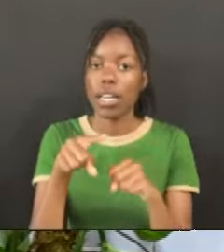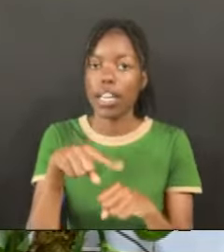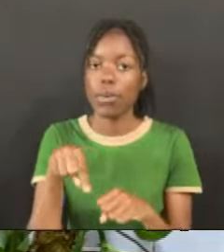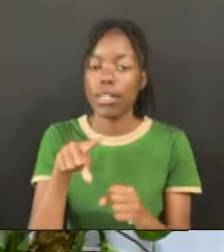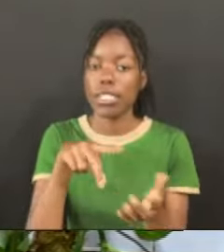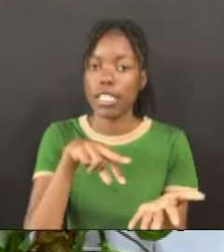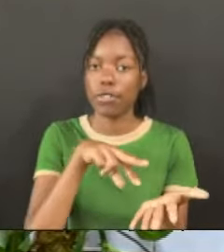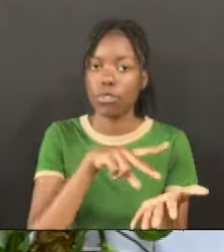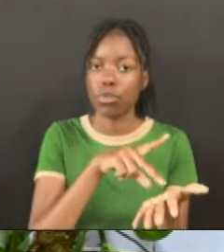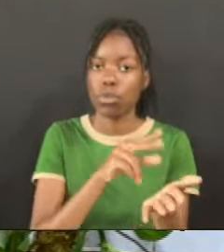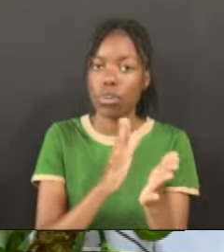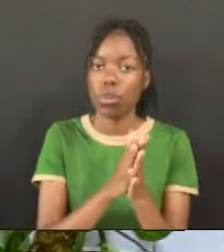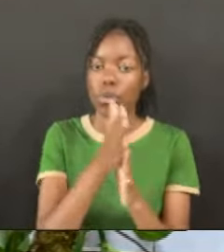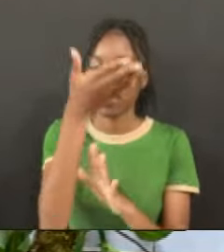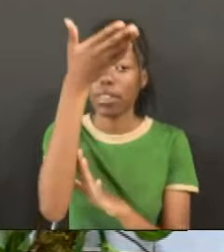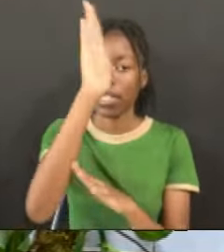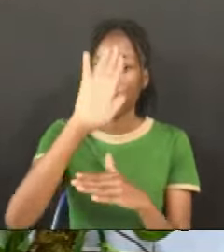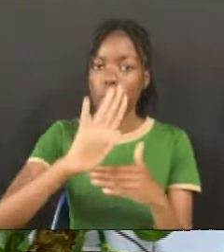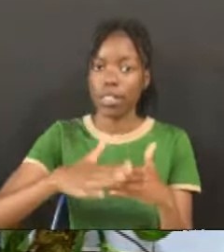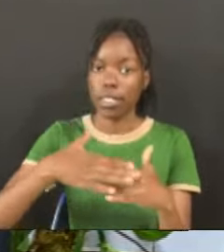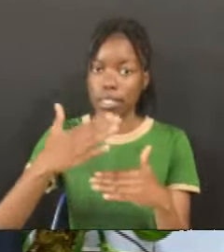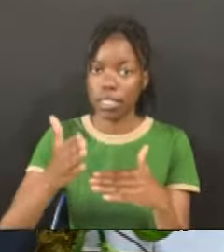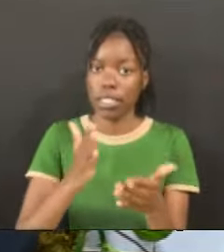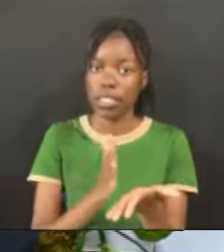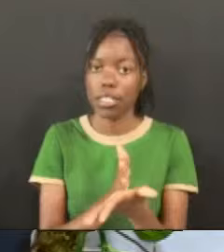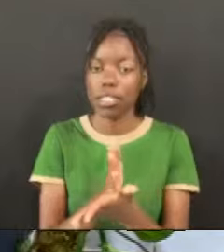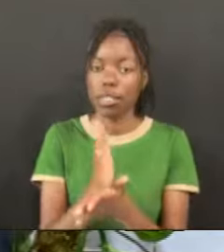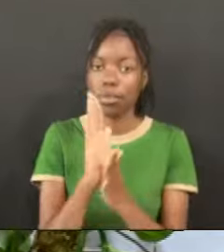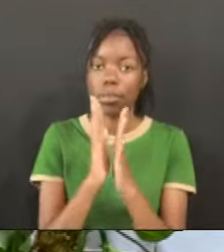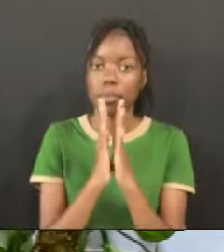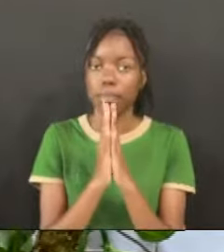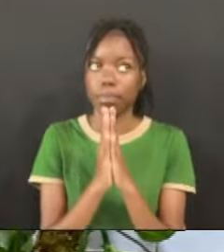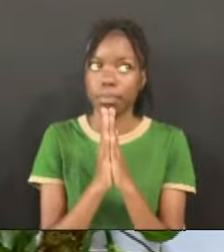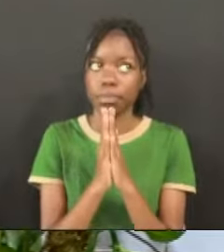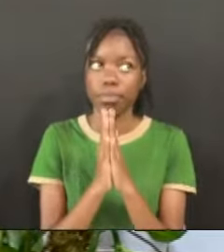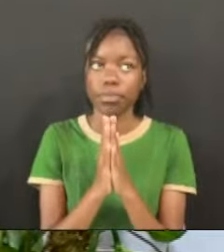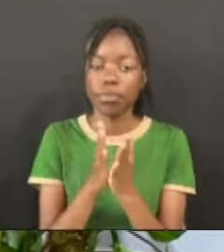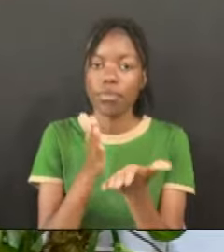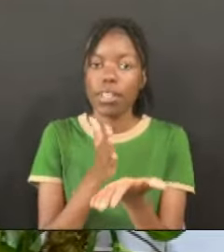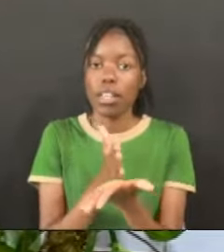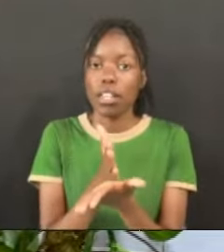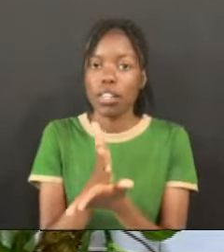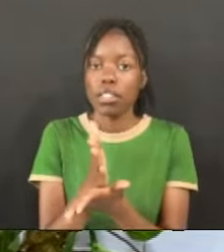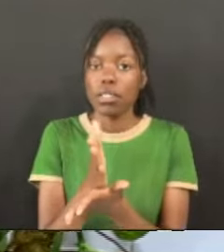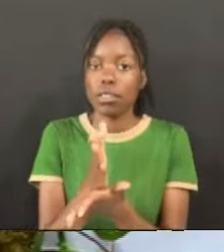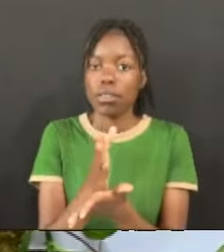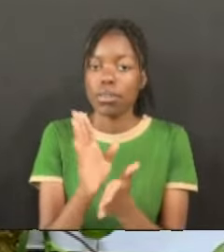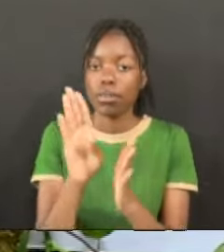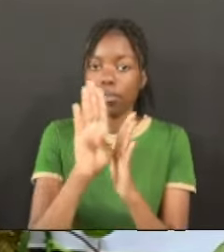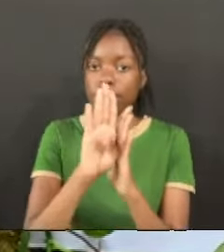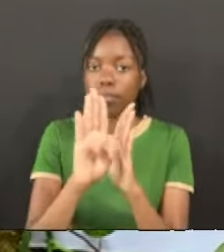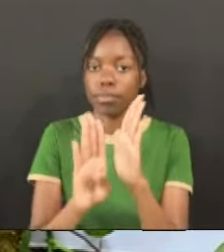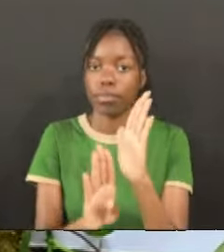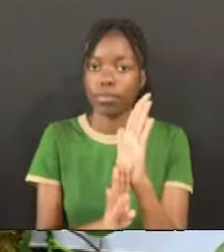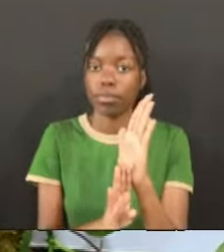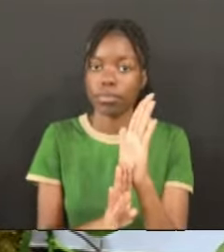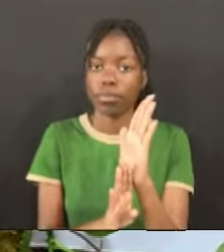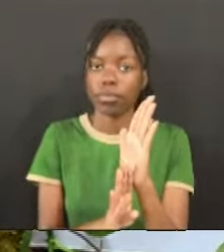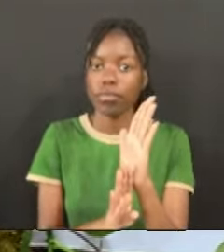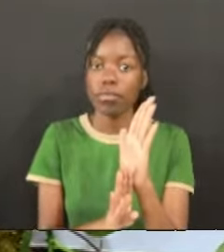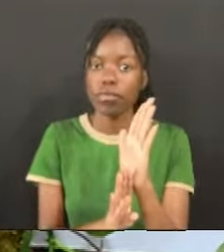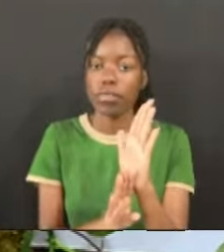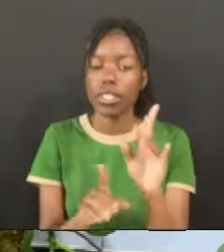God daily through prayers, through scriptures, and total